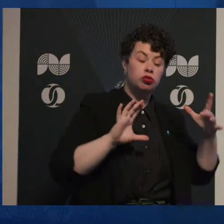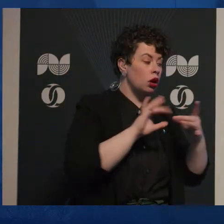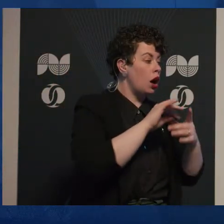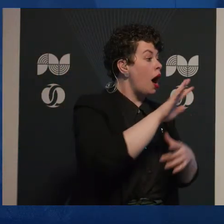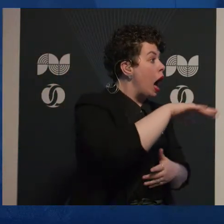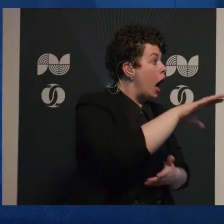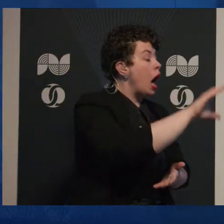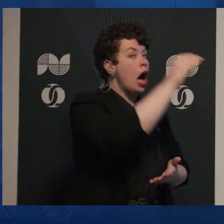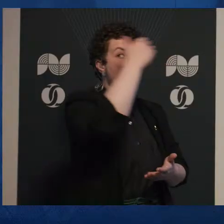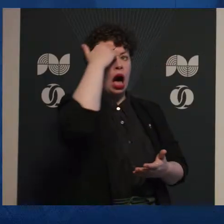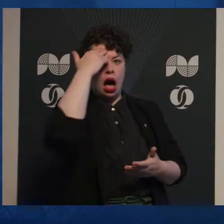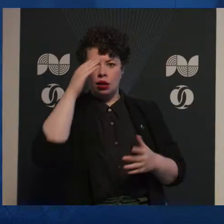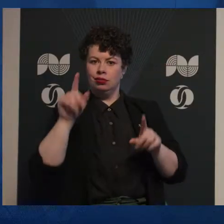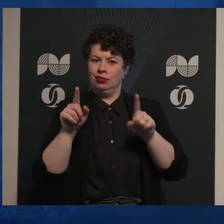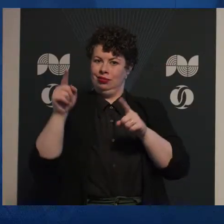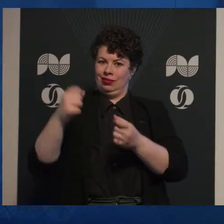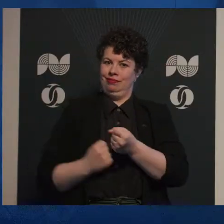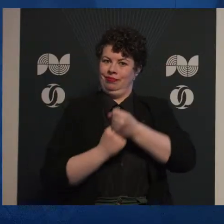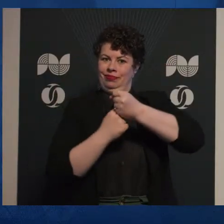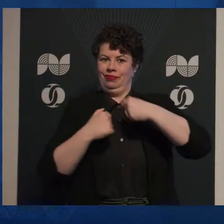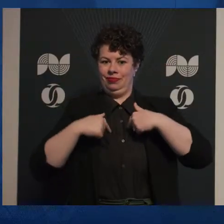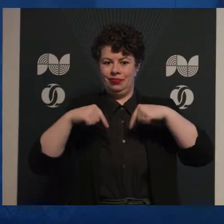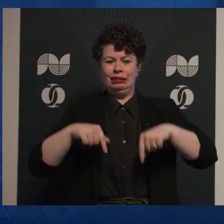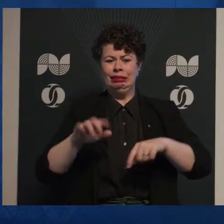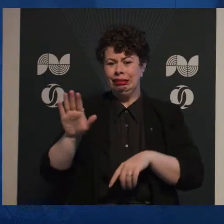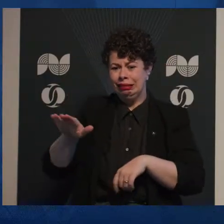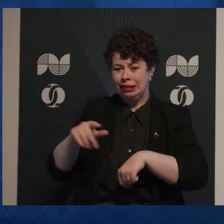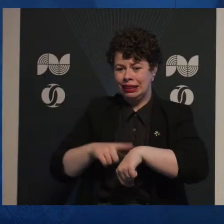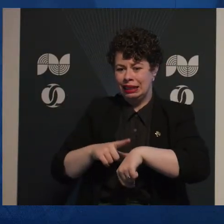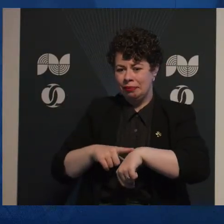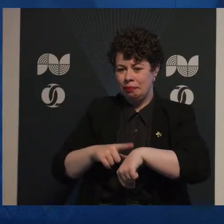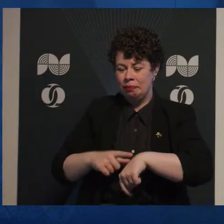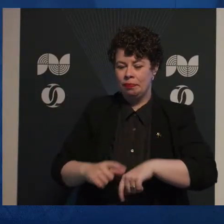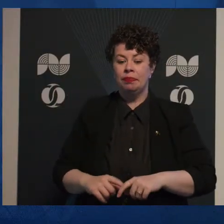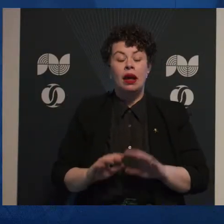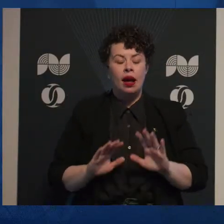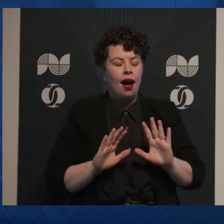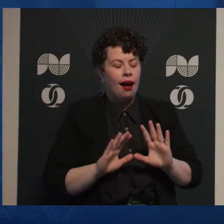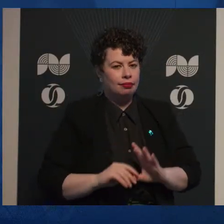economies like Moldova. Yes. And wrap up. yes, thank you.